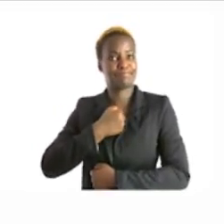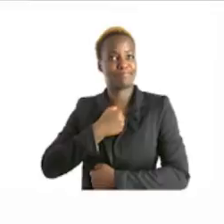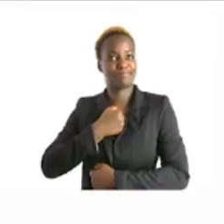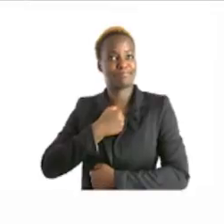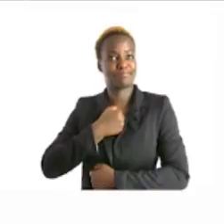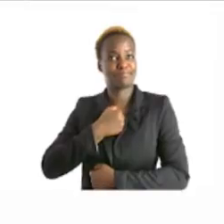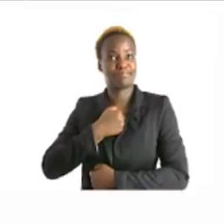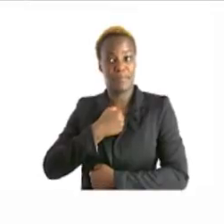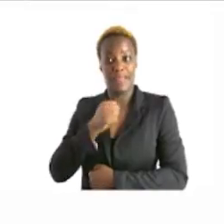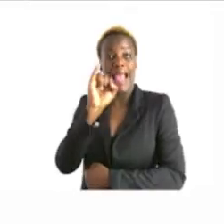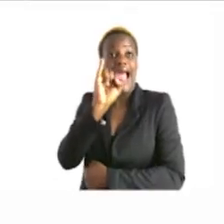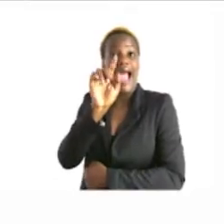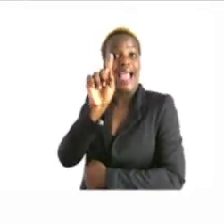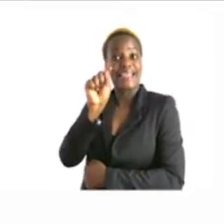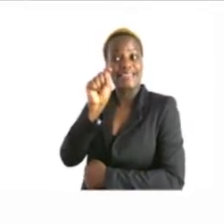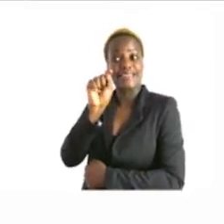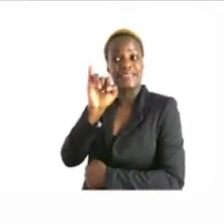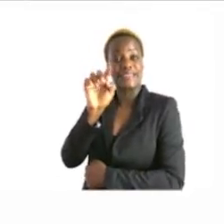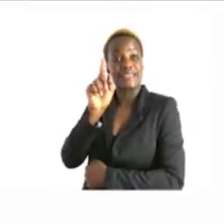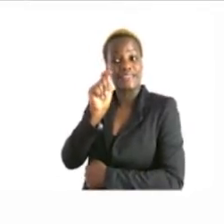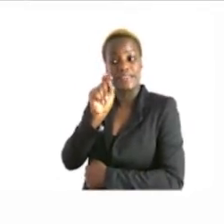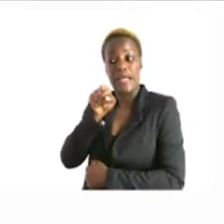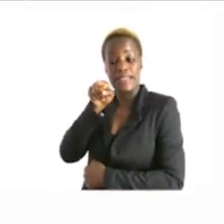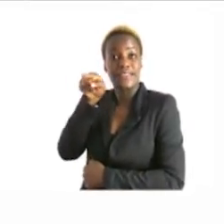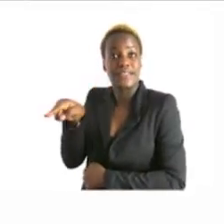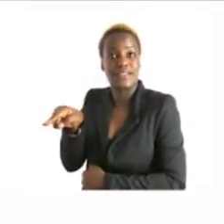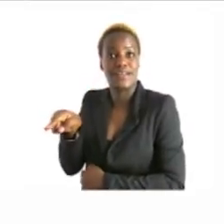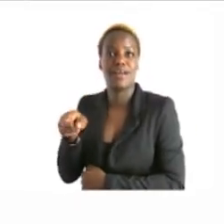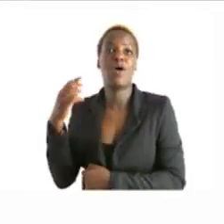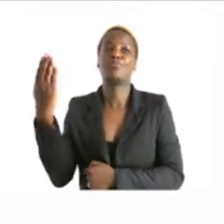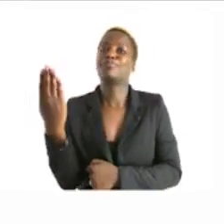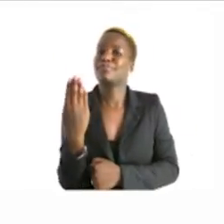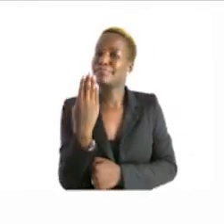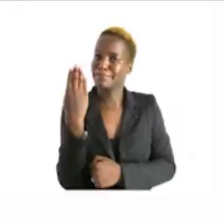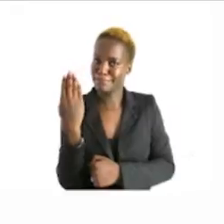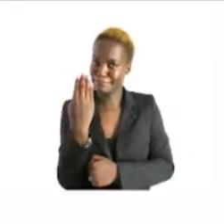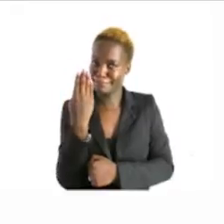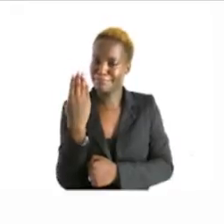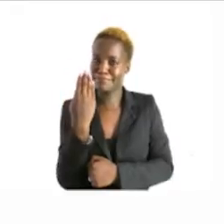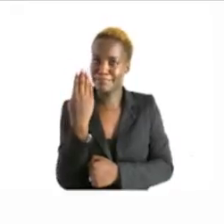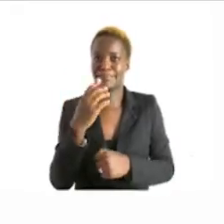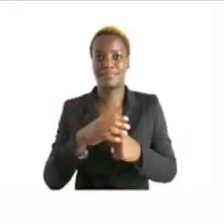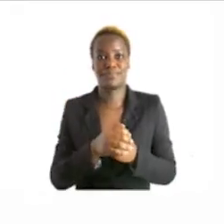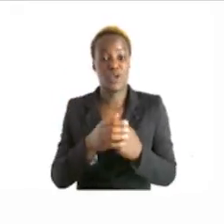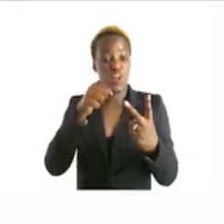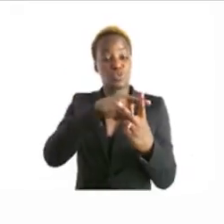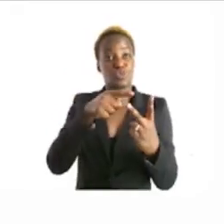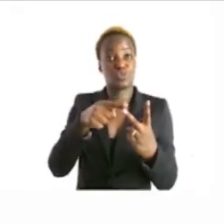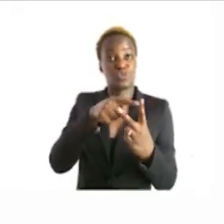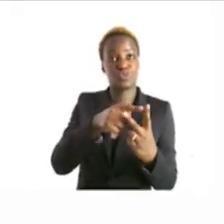it is blue so the words mine and it are the pronouns